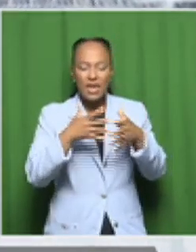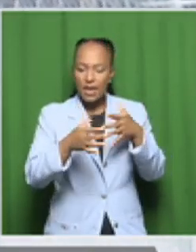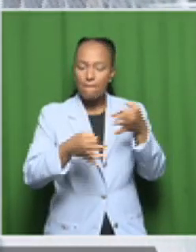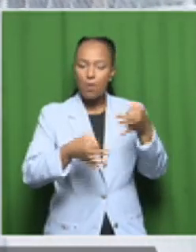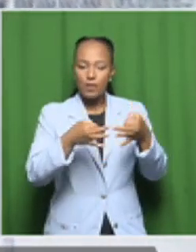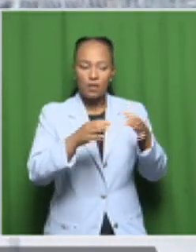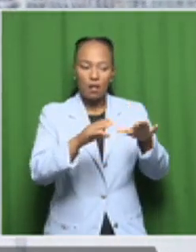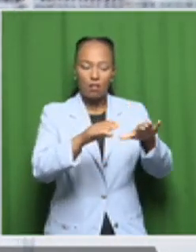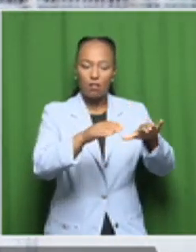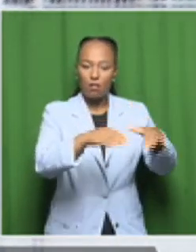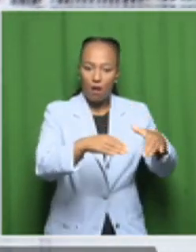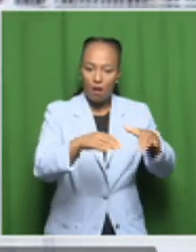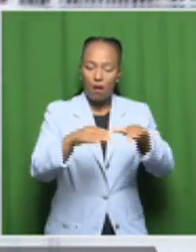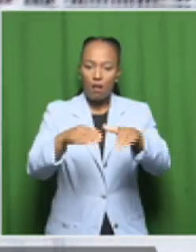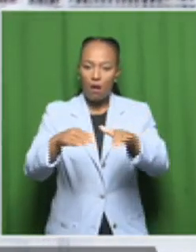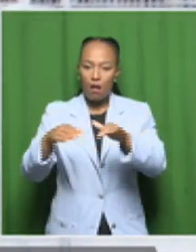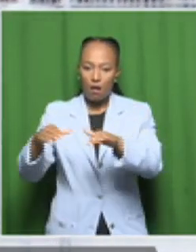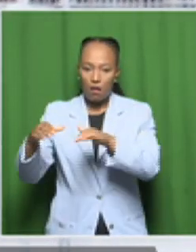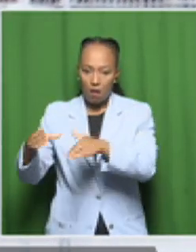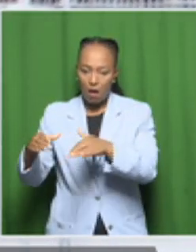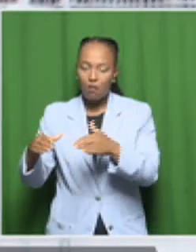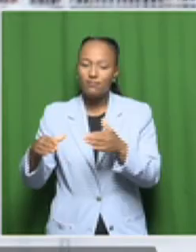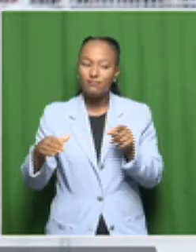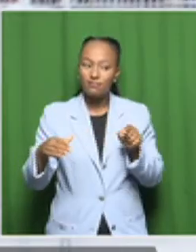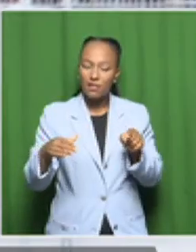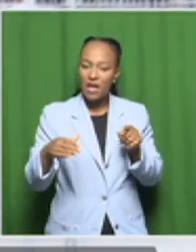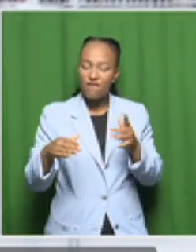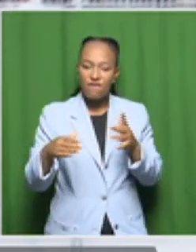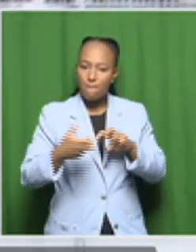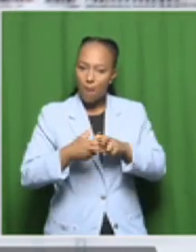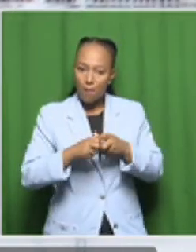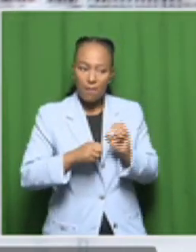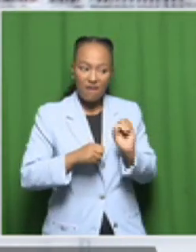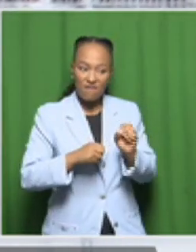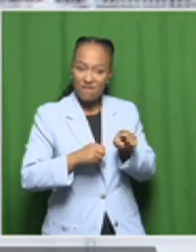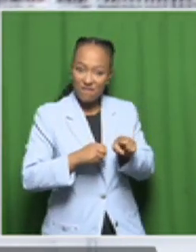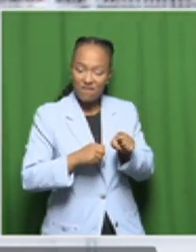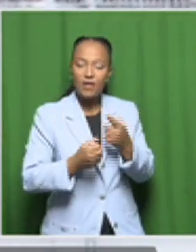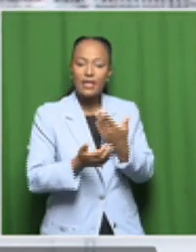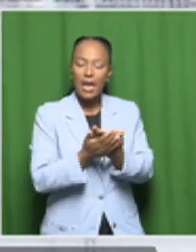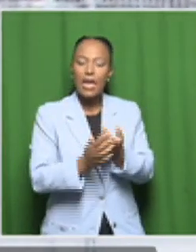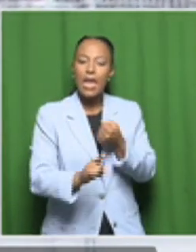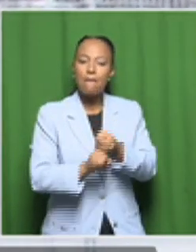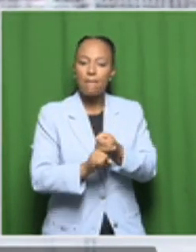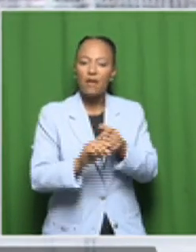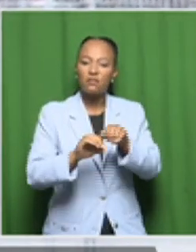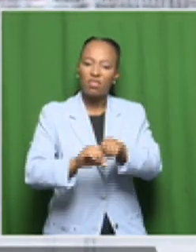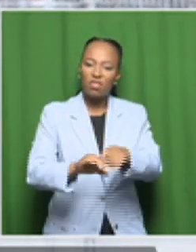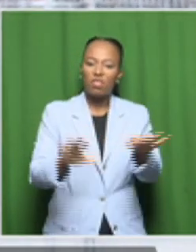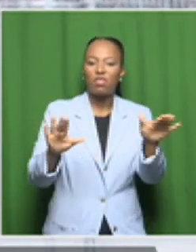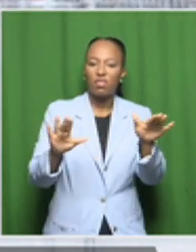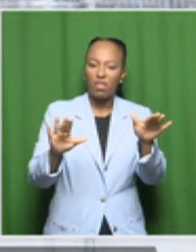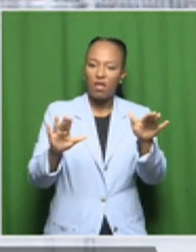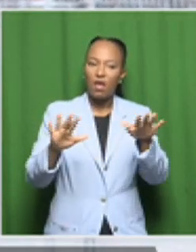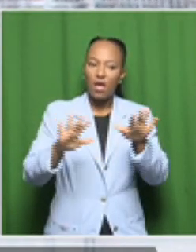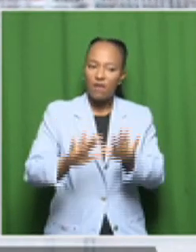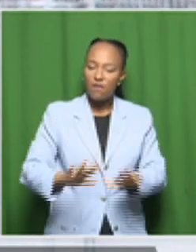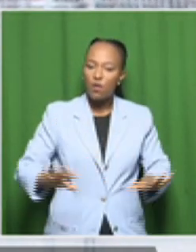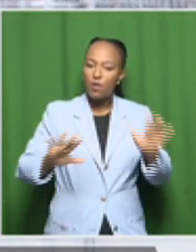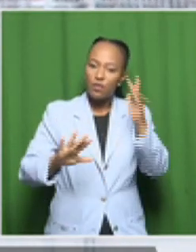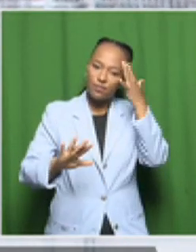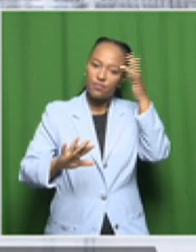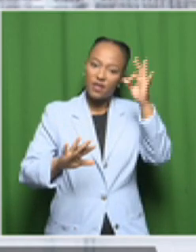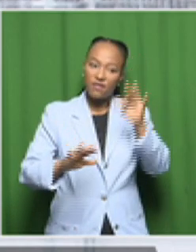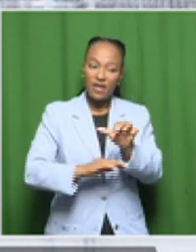do expect that those things will have a split over within the efficiency of running of government. So the sooner they get to handle these internal battles within the